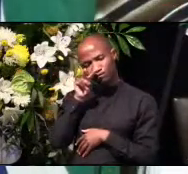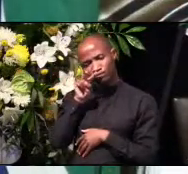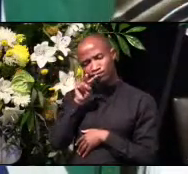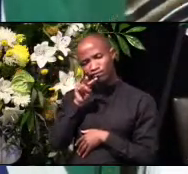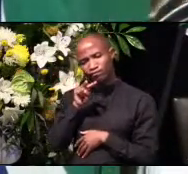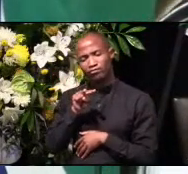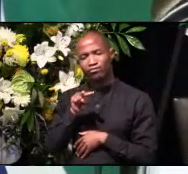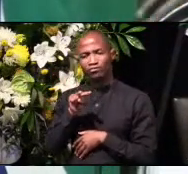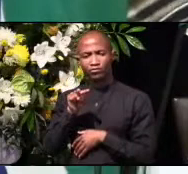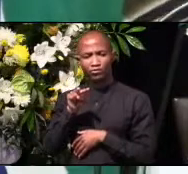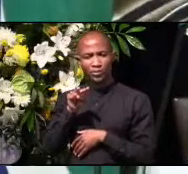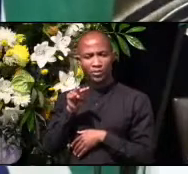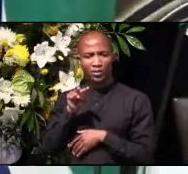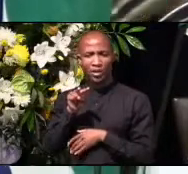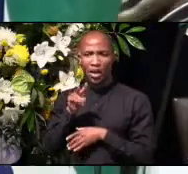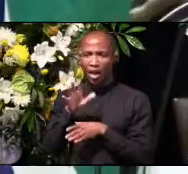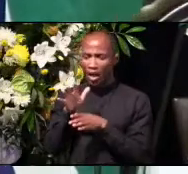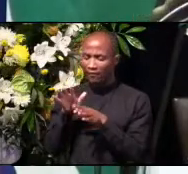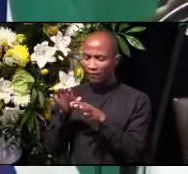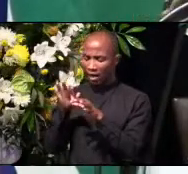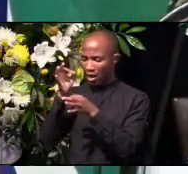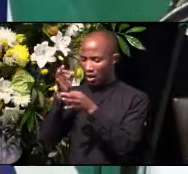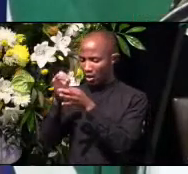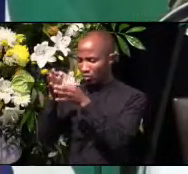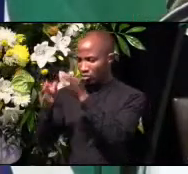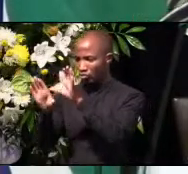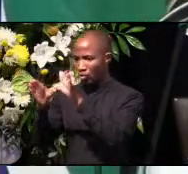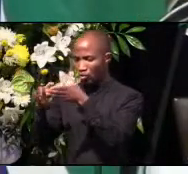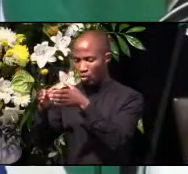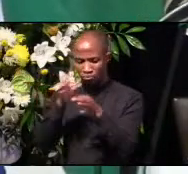Elite coalitions or Elite transitions